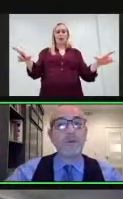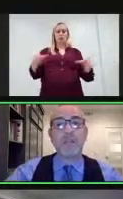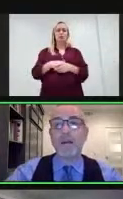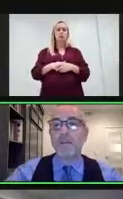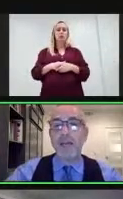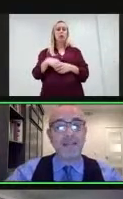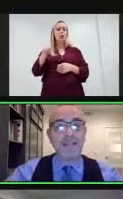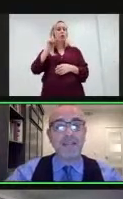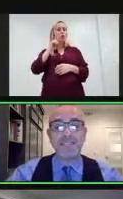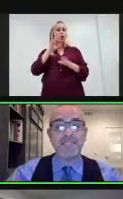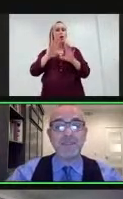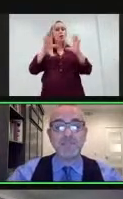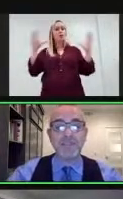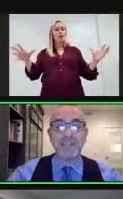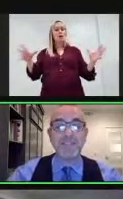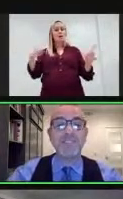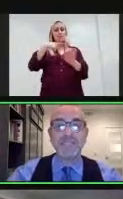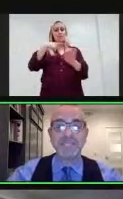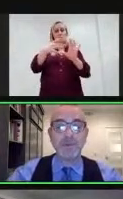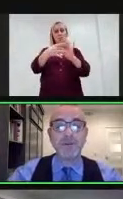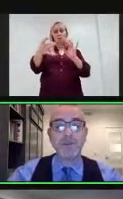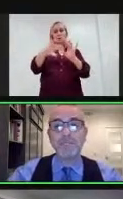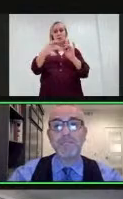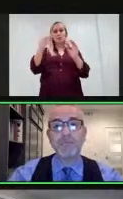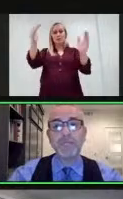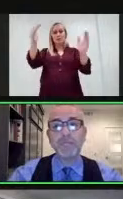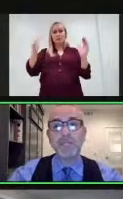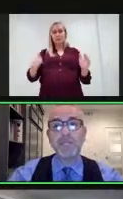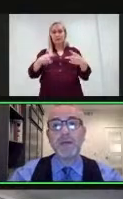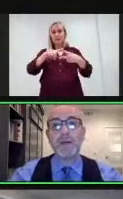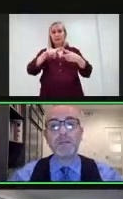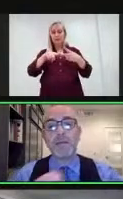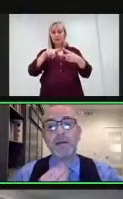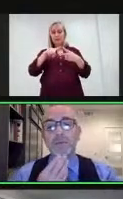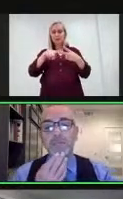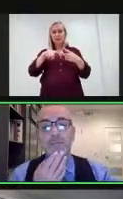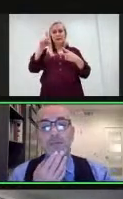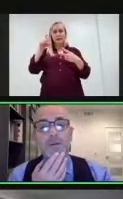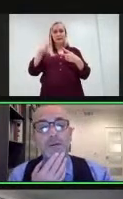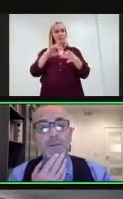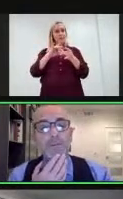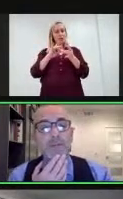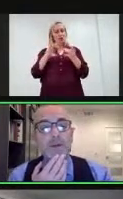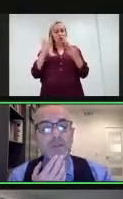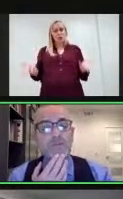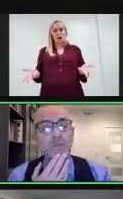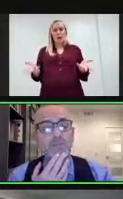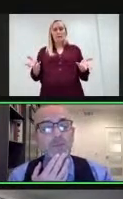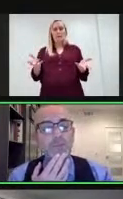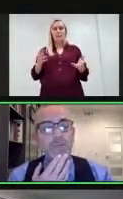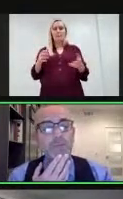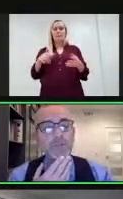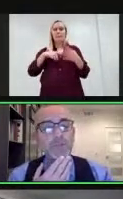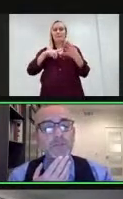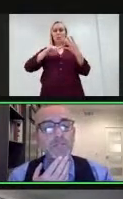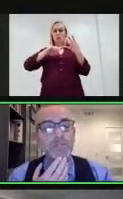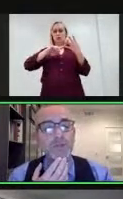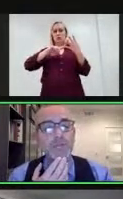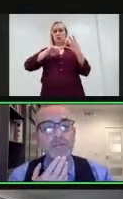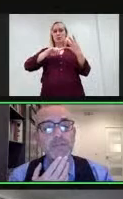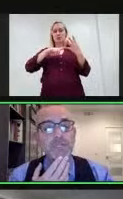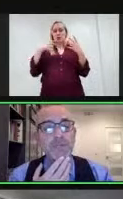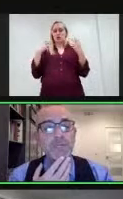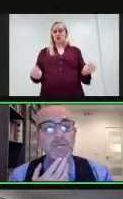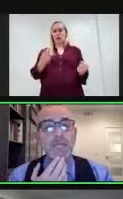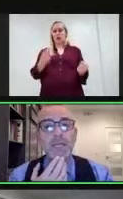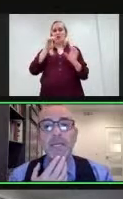And we heard a lot of accolades in those next two areas, but they really need to be called out. So the fourth bullet point in terms of the strength